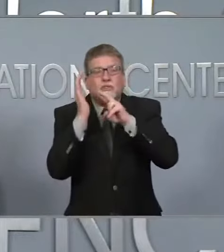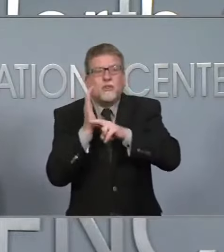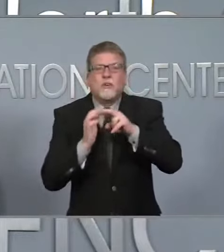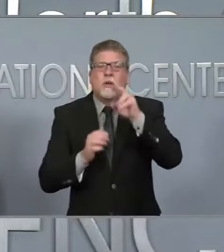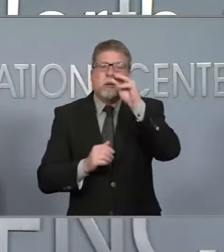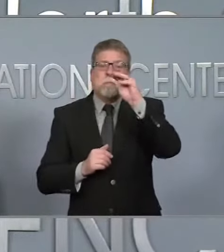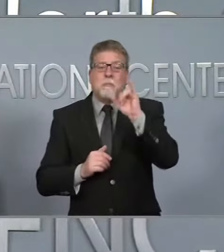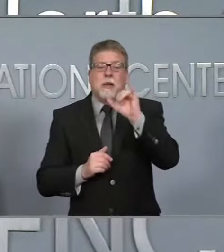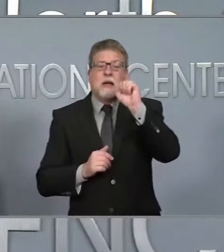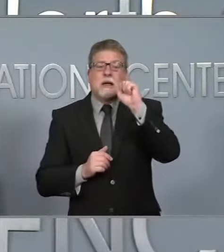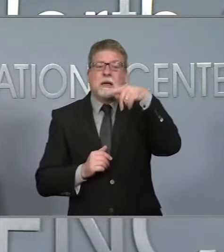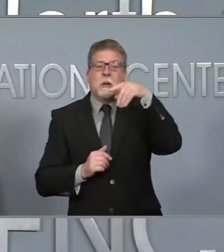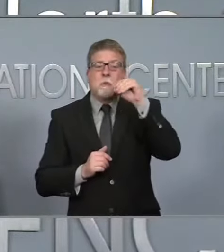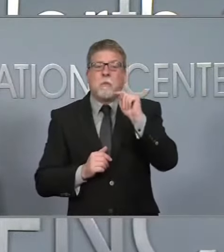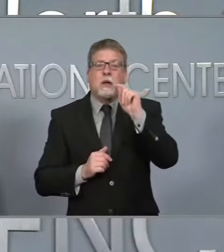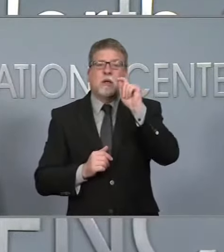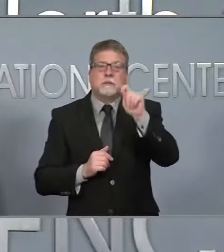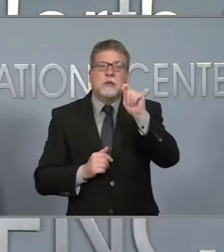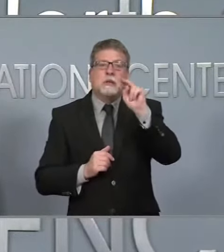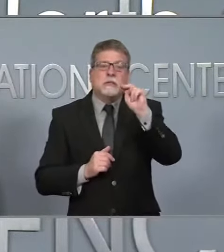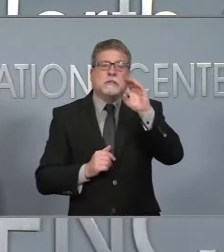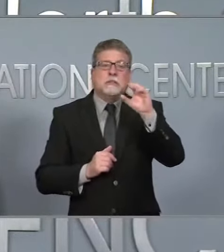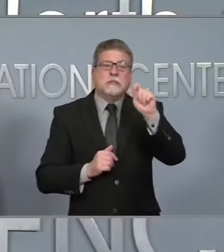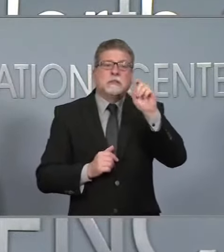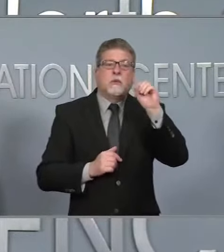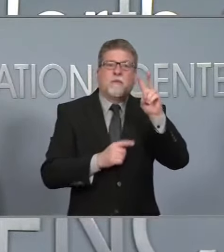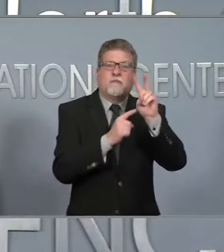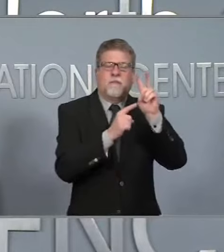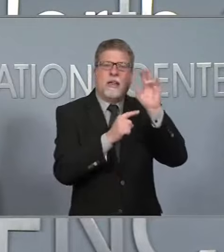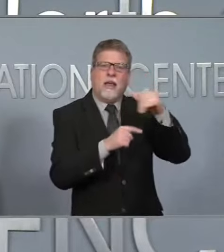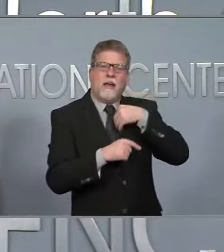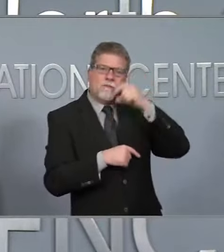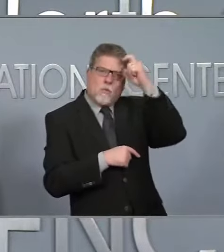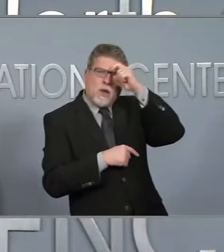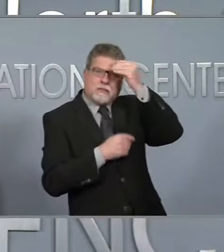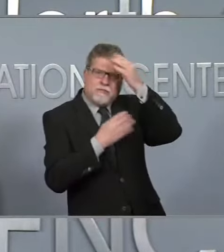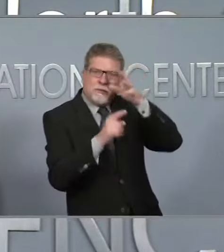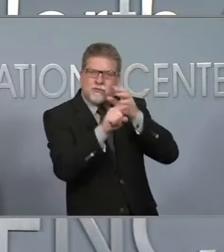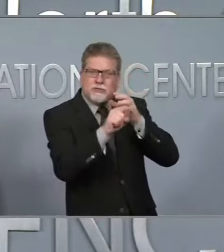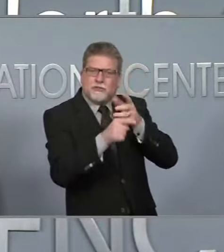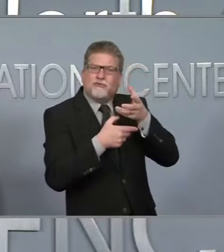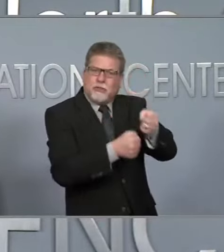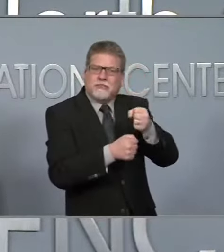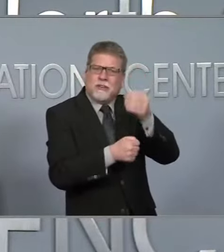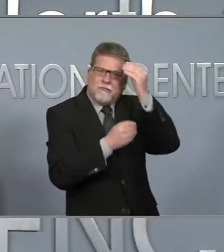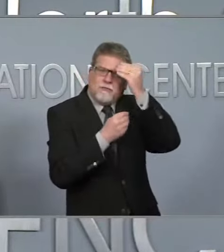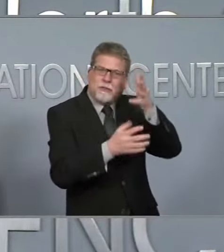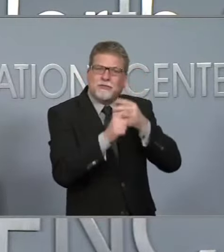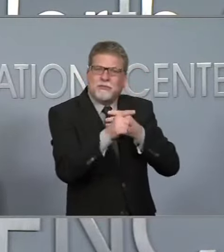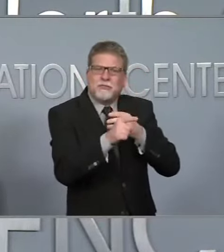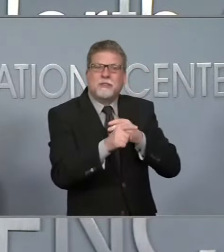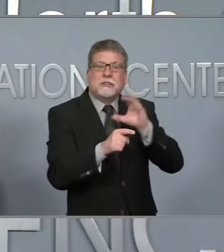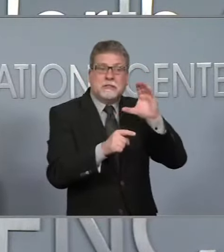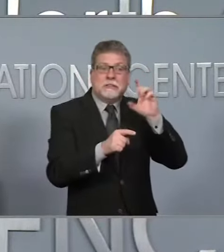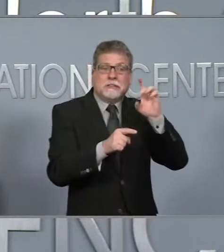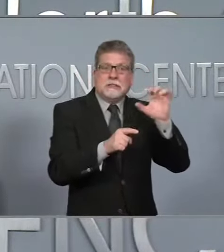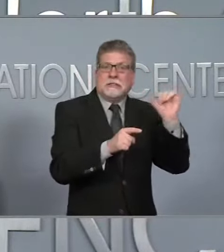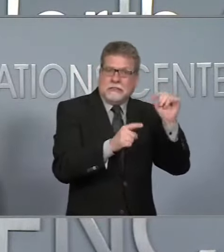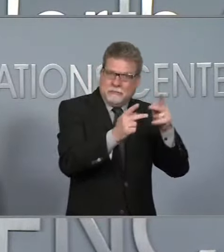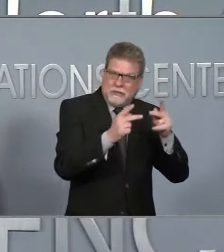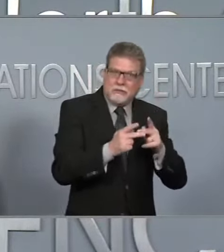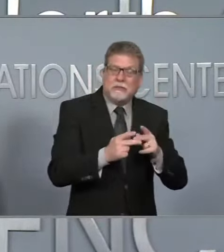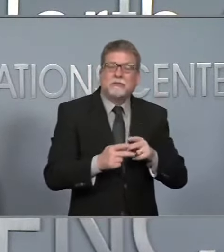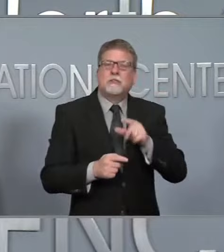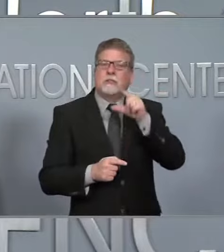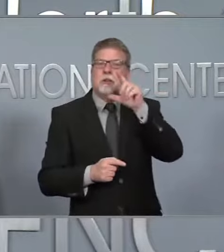myspot.nc.gov to be sure you are getting accurate information. It is not too late to vaccinate. Go to myspot.nc.gov for more